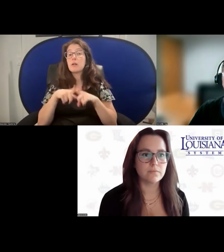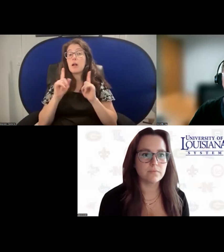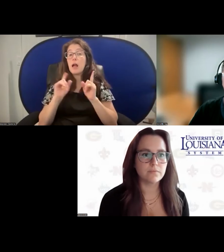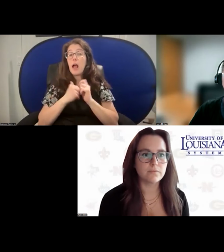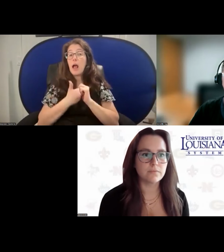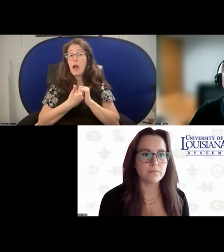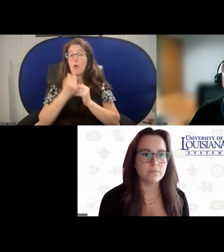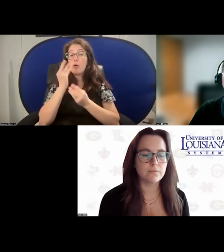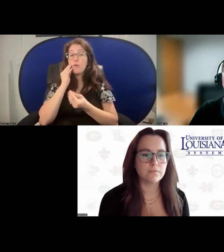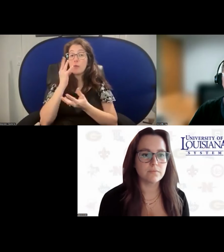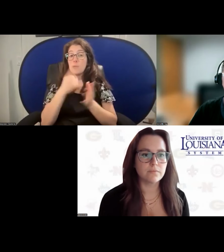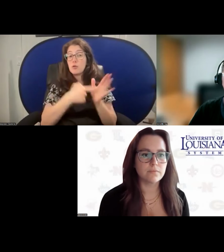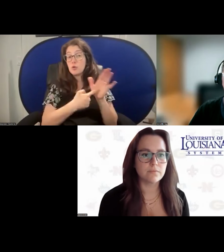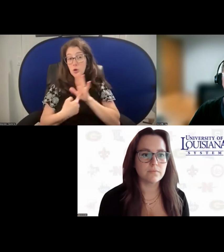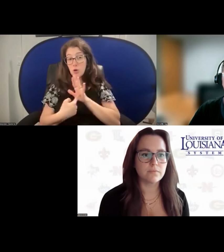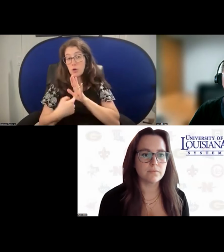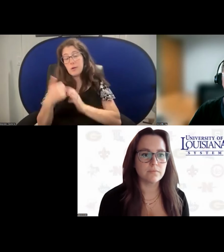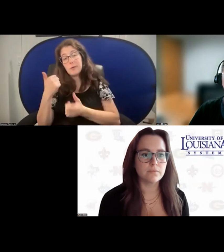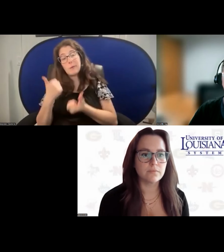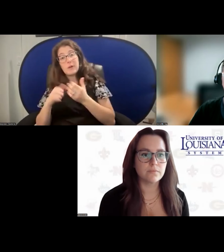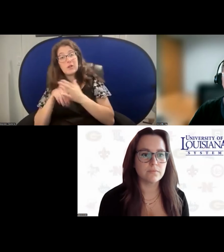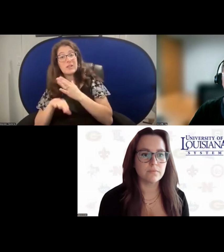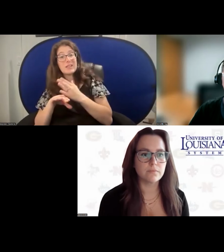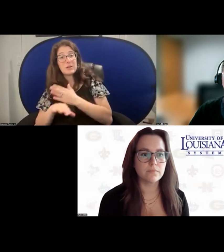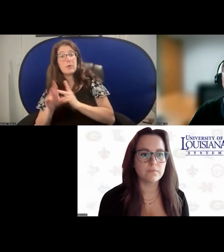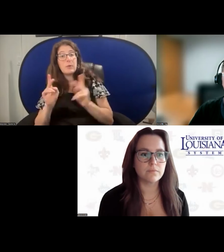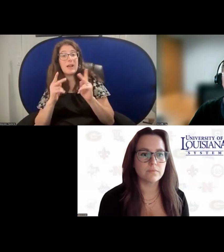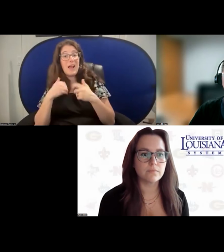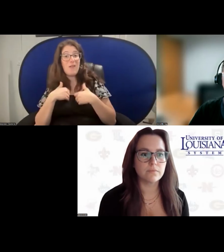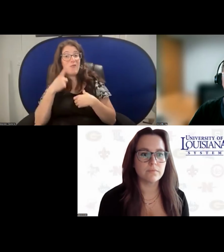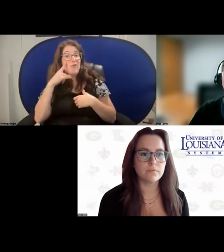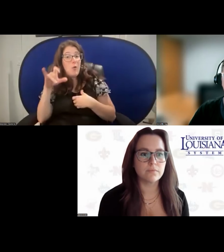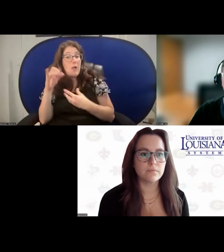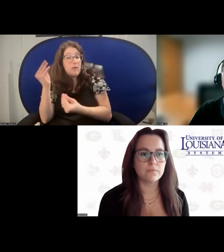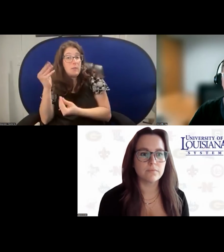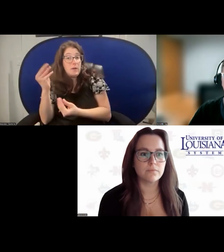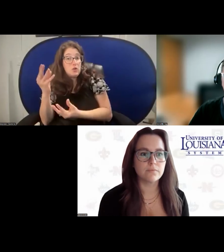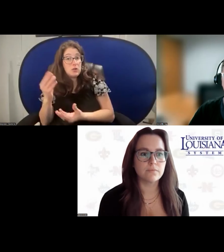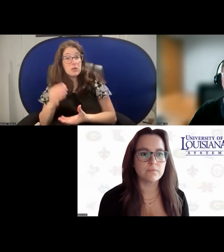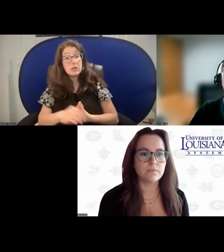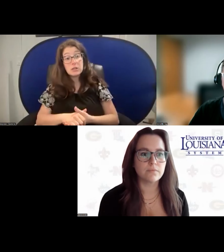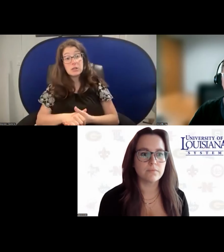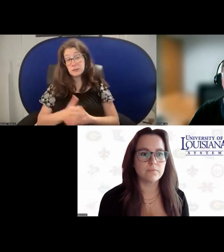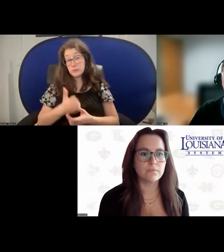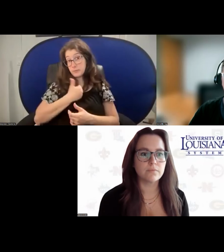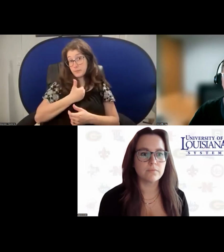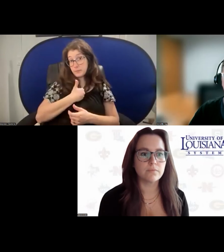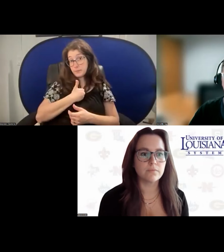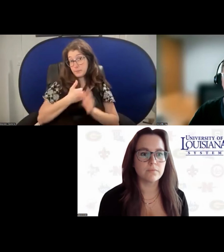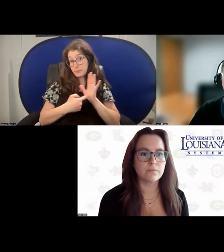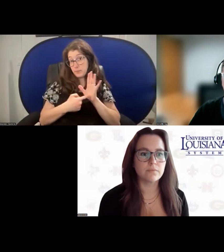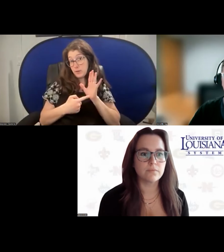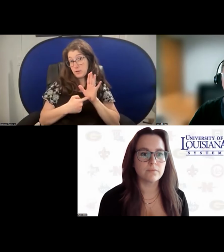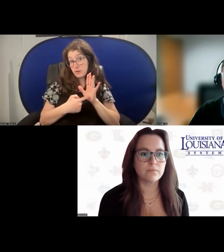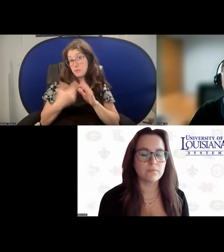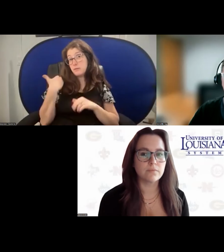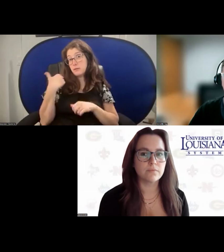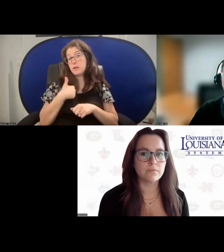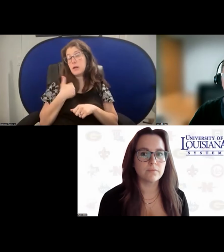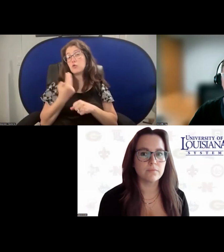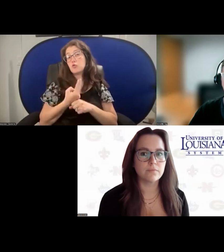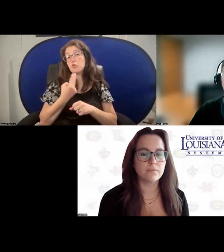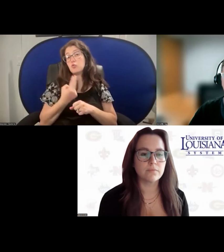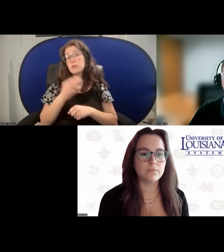what accessibility people have to that information. As a personal example, when I first started using